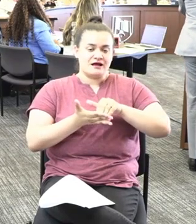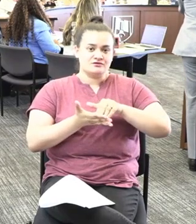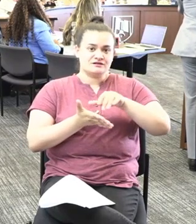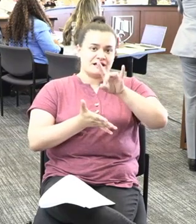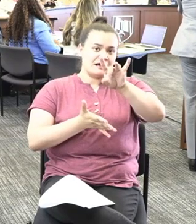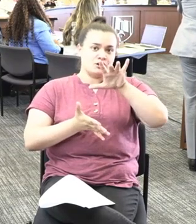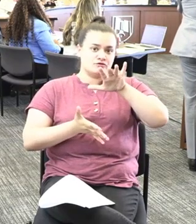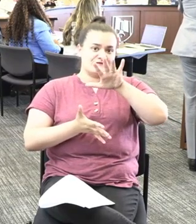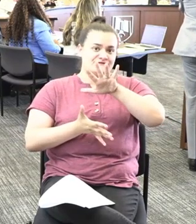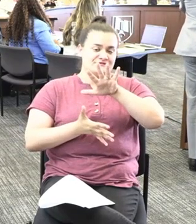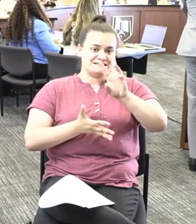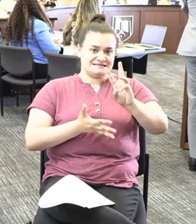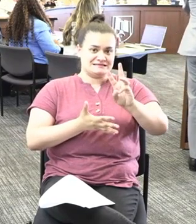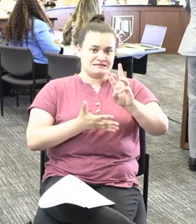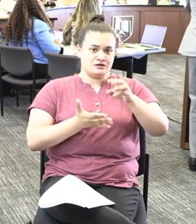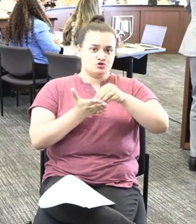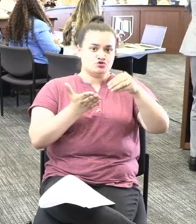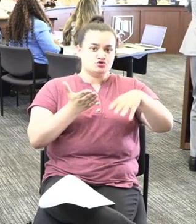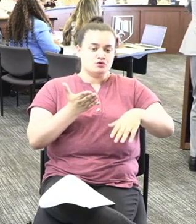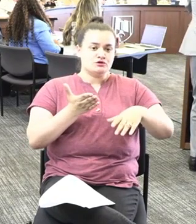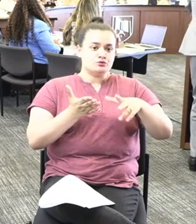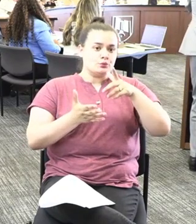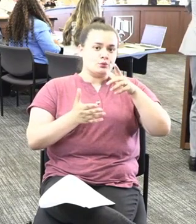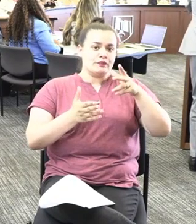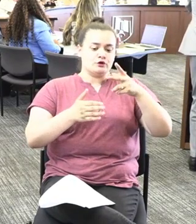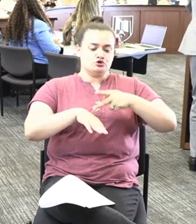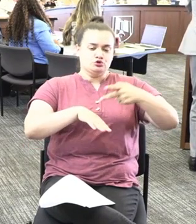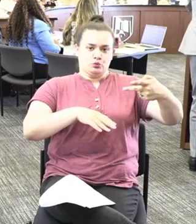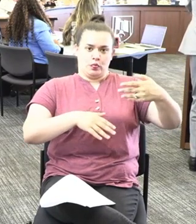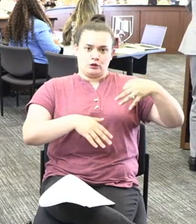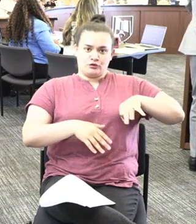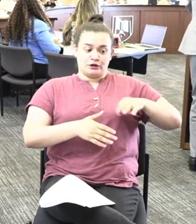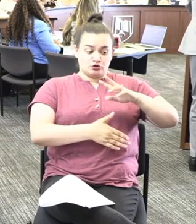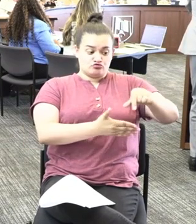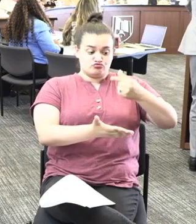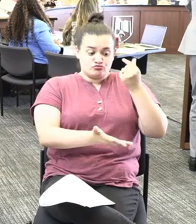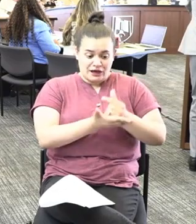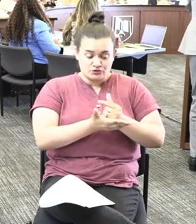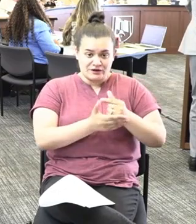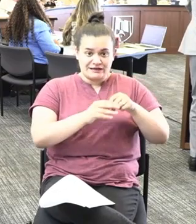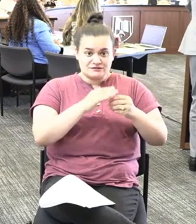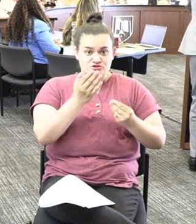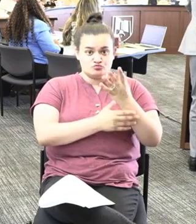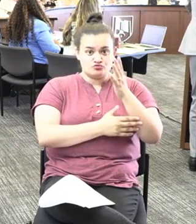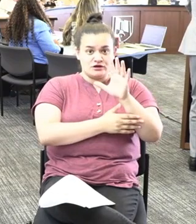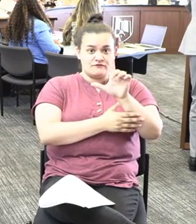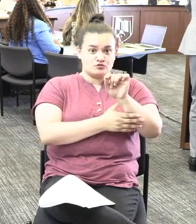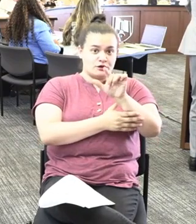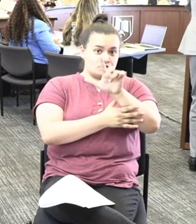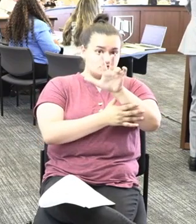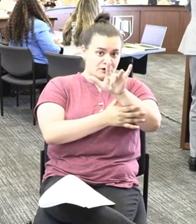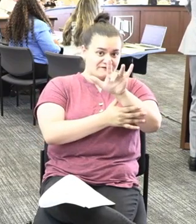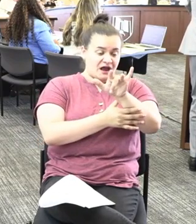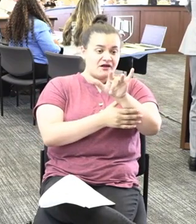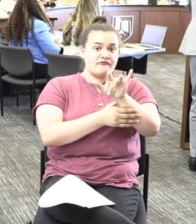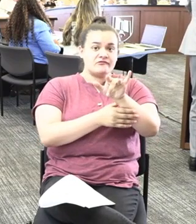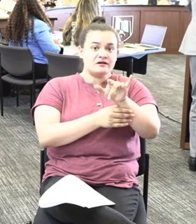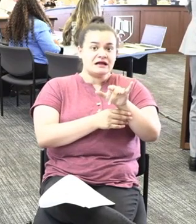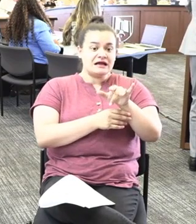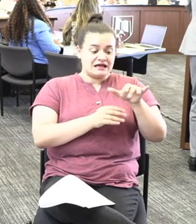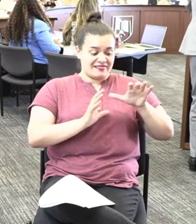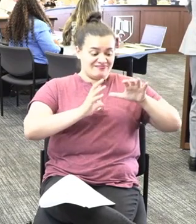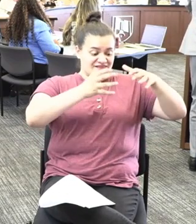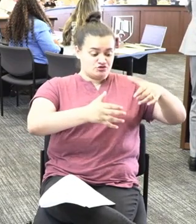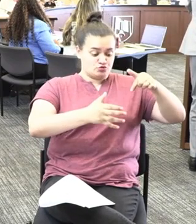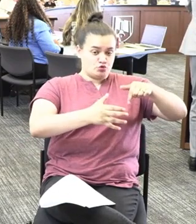3,856 JJC dual credit students graduated in spring of 2025. And of this